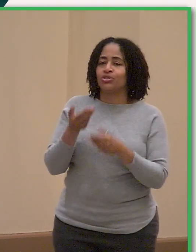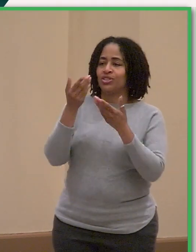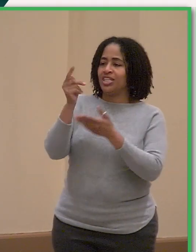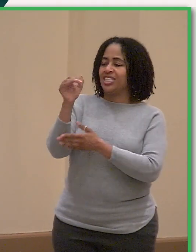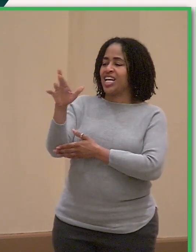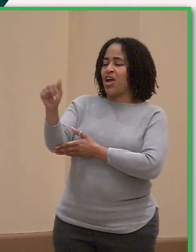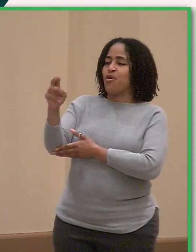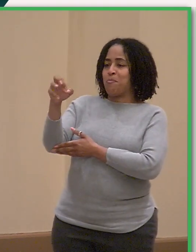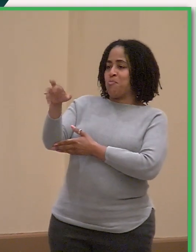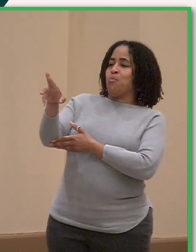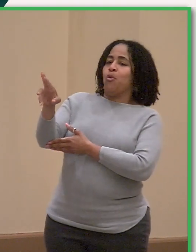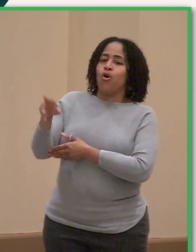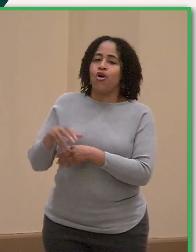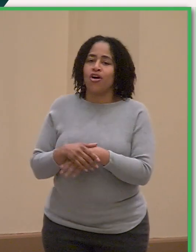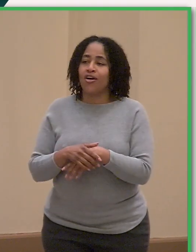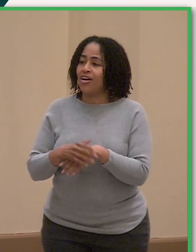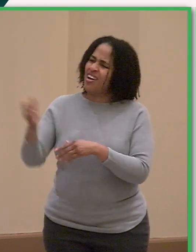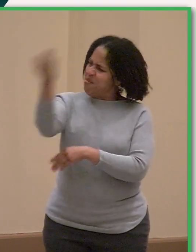Tyra Moore.